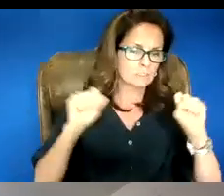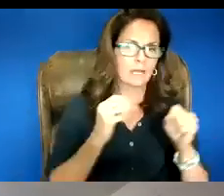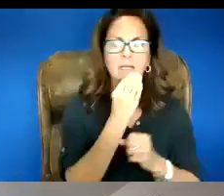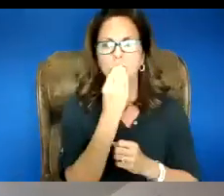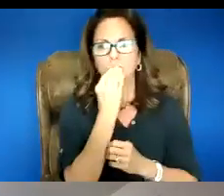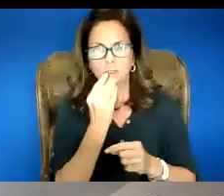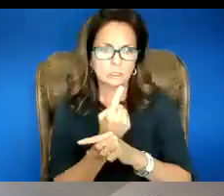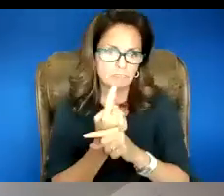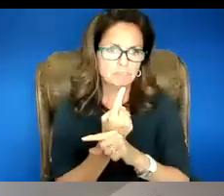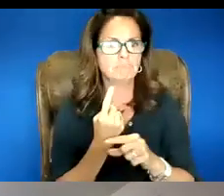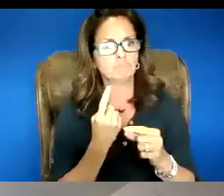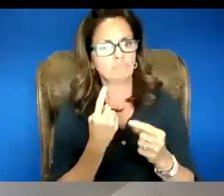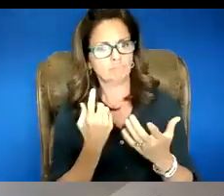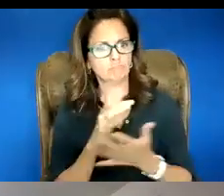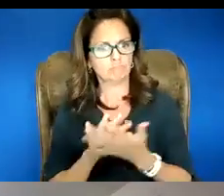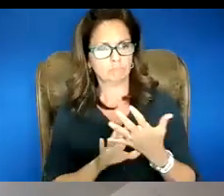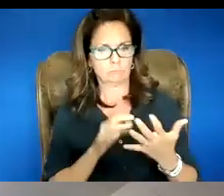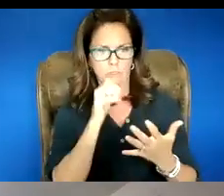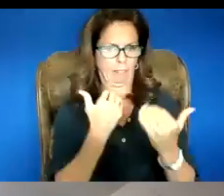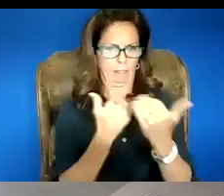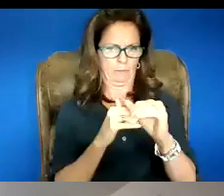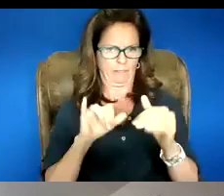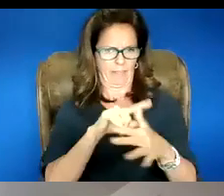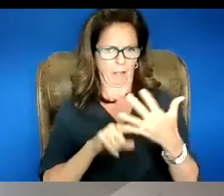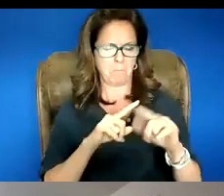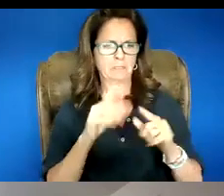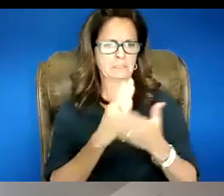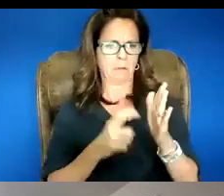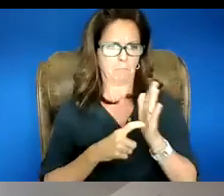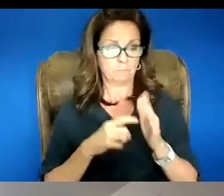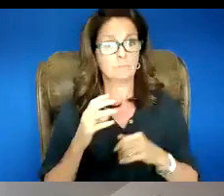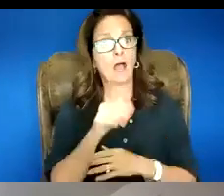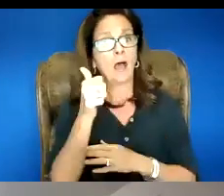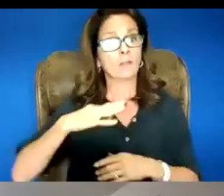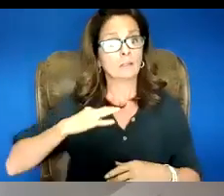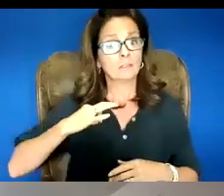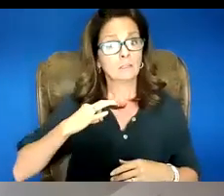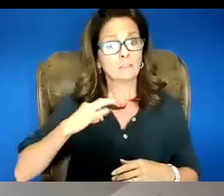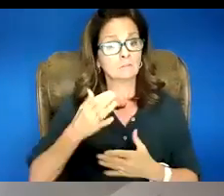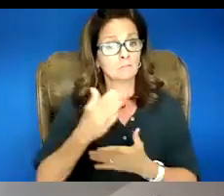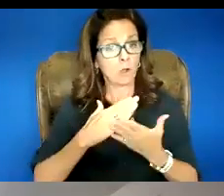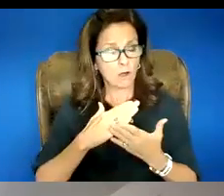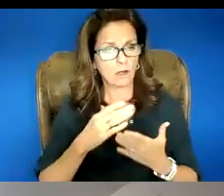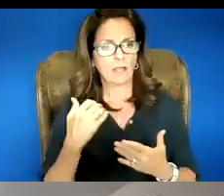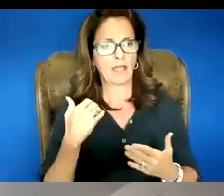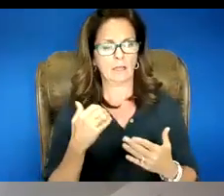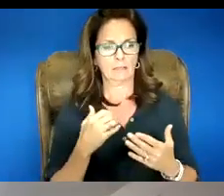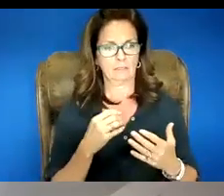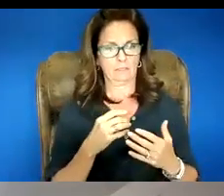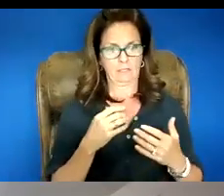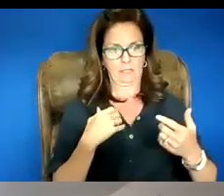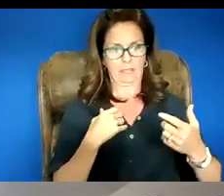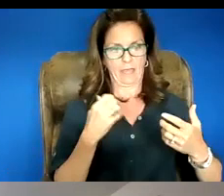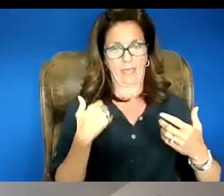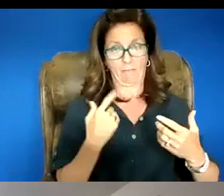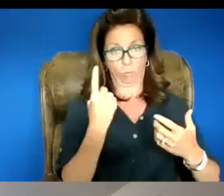And finally, the last eligibility element is having one or more of the following